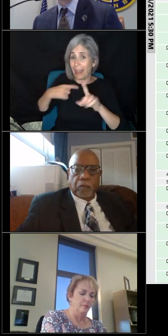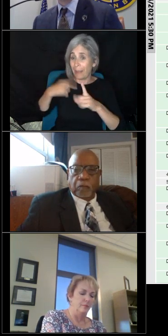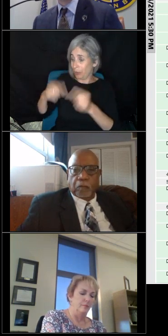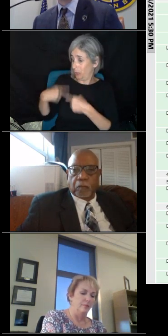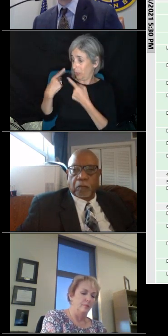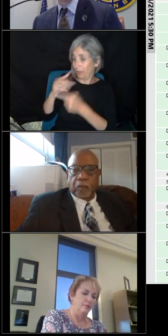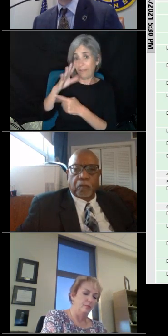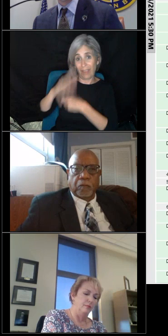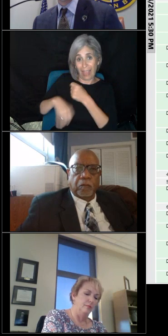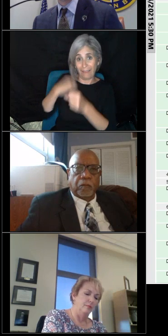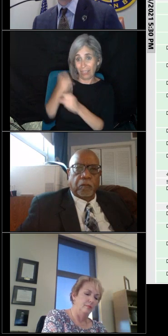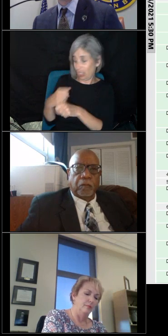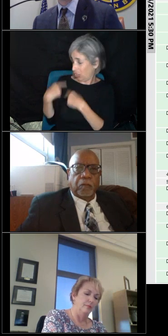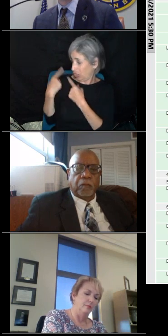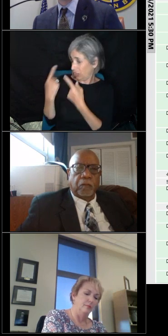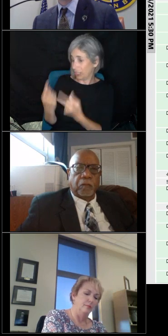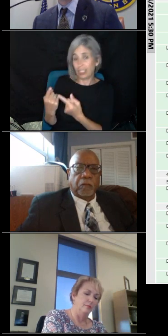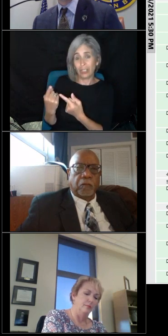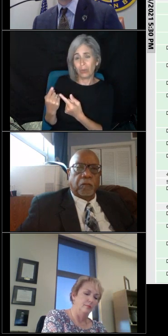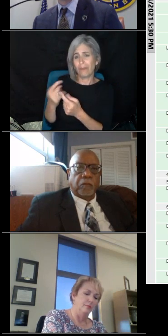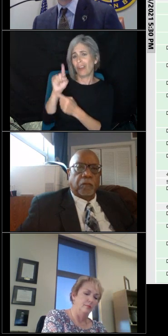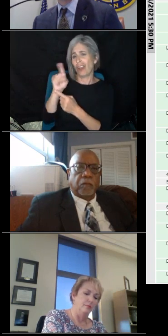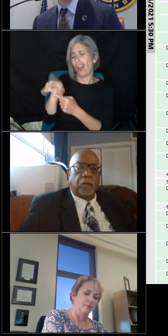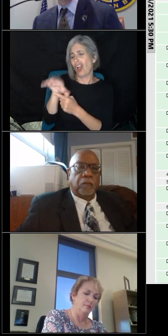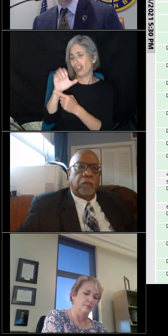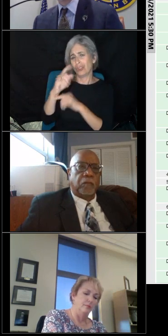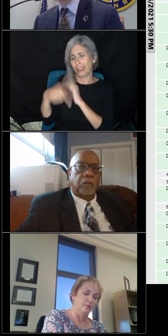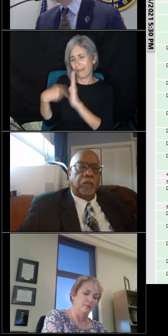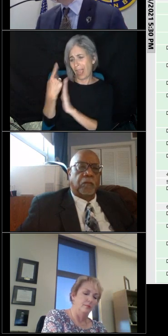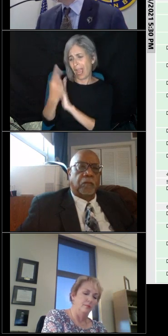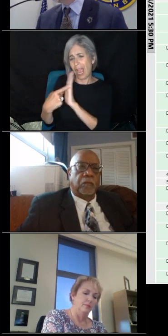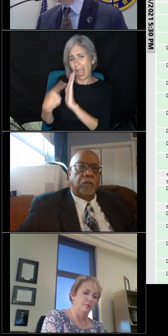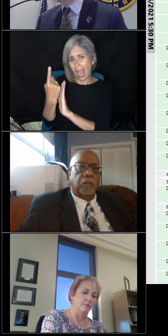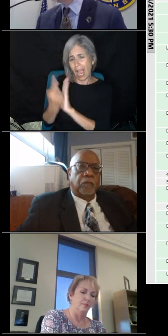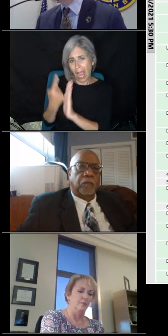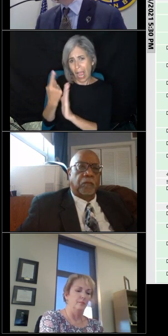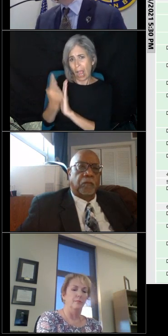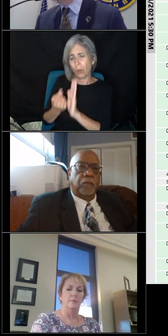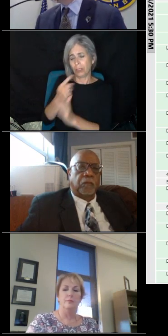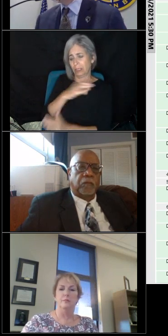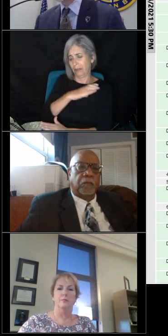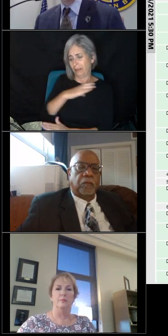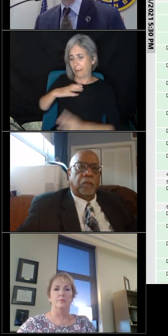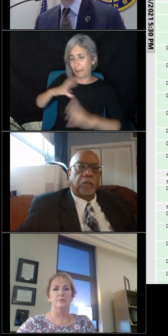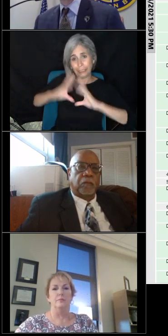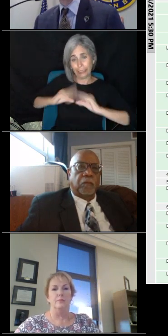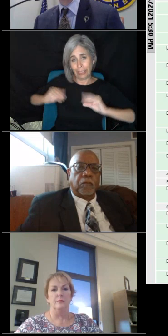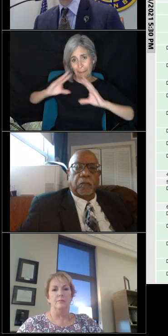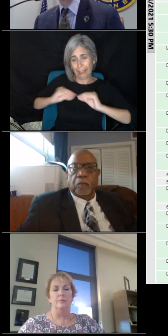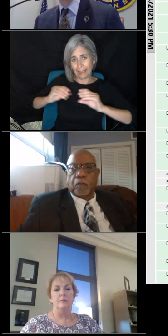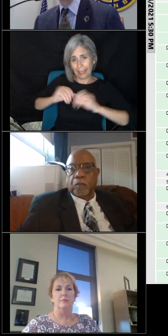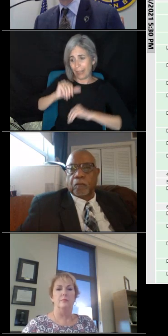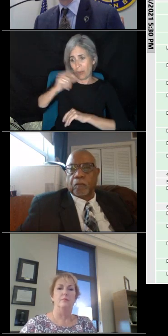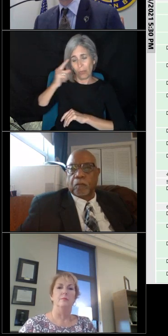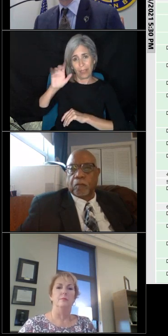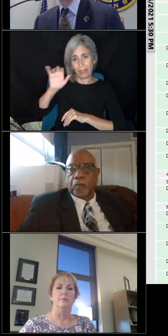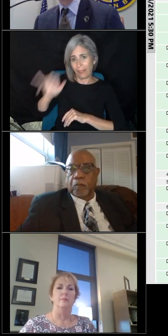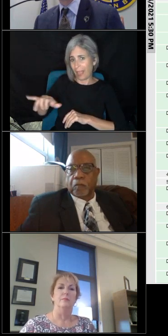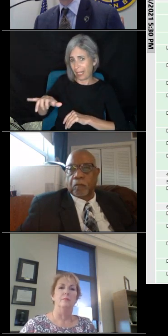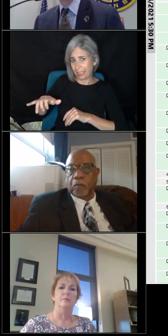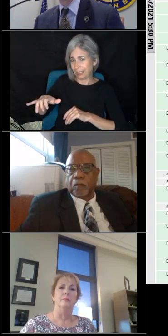5 years and we've had hundreds of hours of city commission meetings. And so I don't think that's the